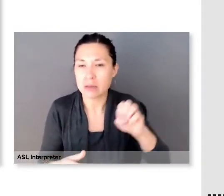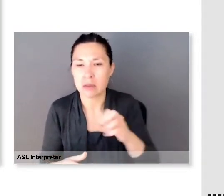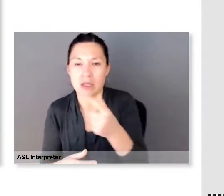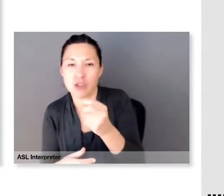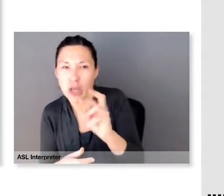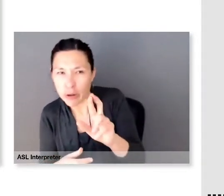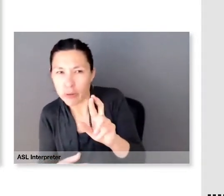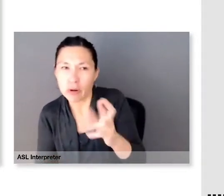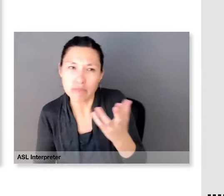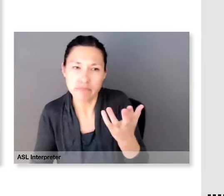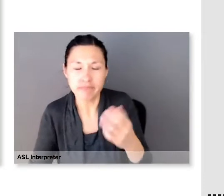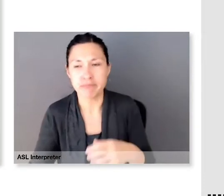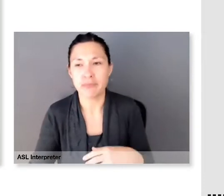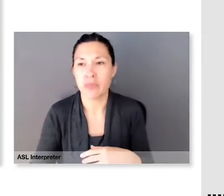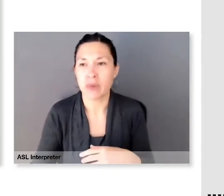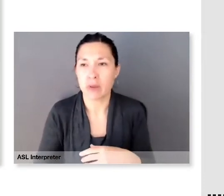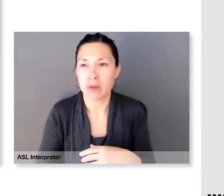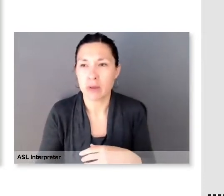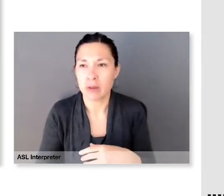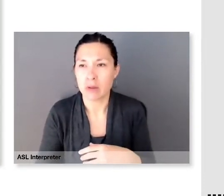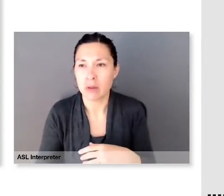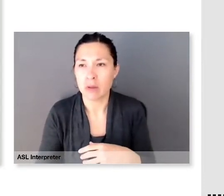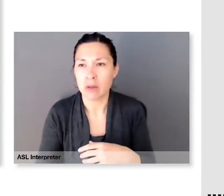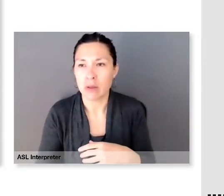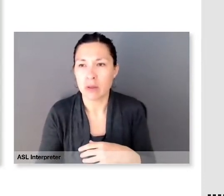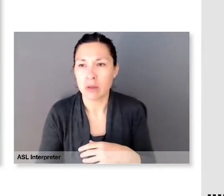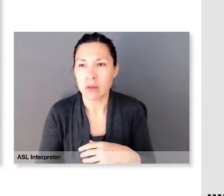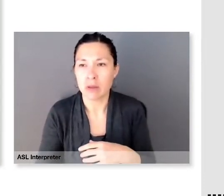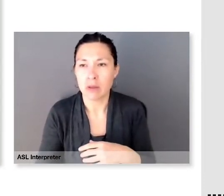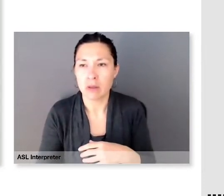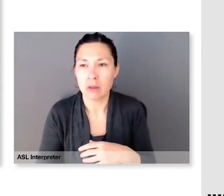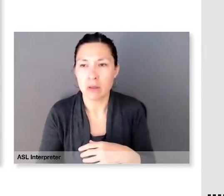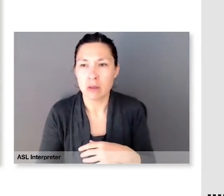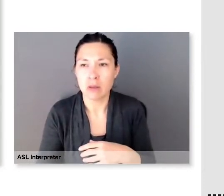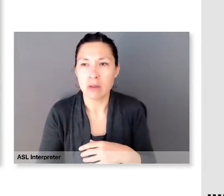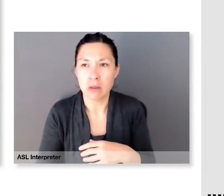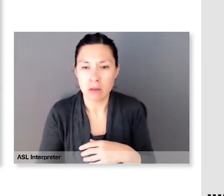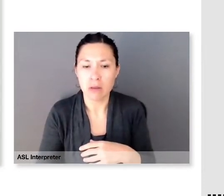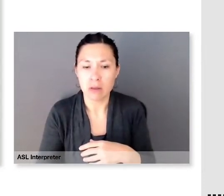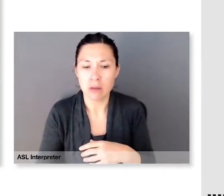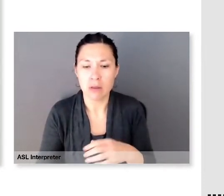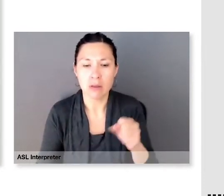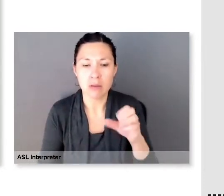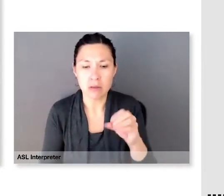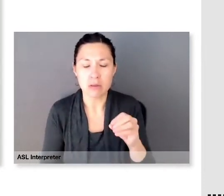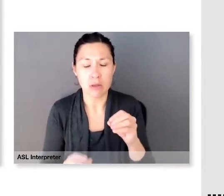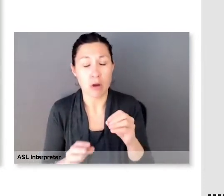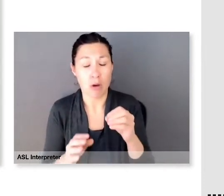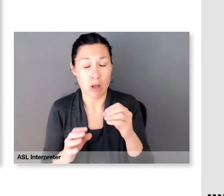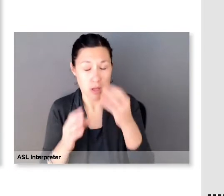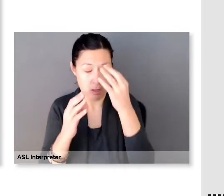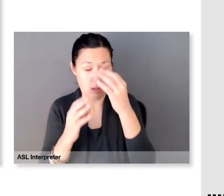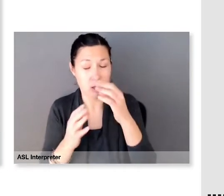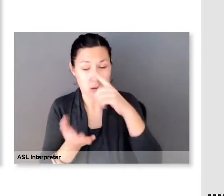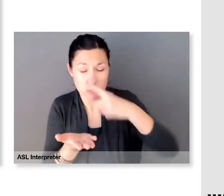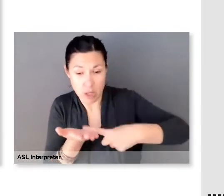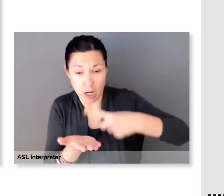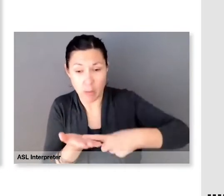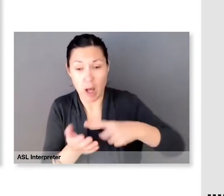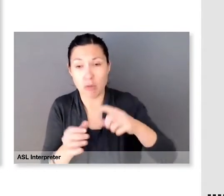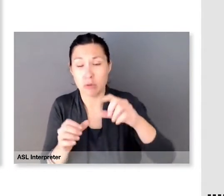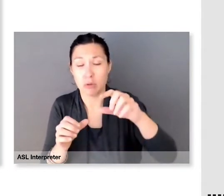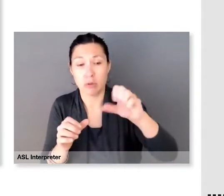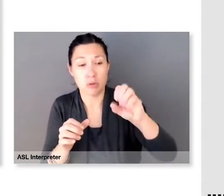to begin with, I mentioned benefiting from the wisdom of sociology, computer science, and the arts. We have, first of all,